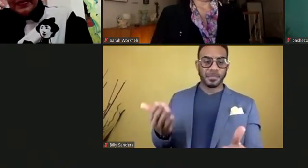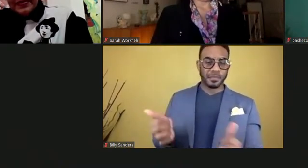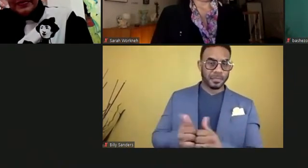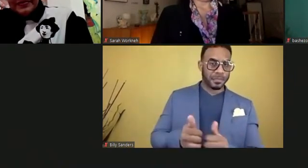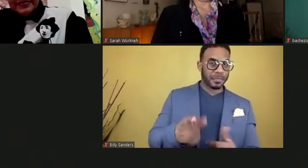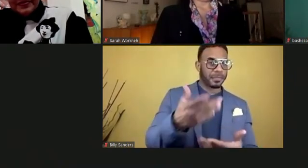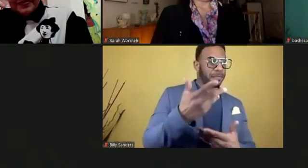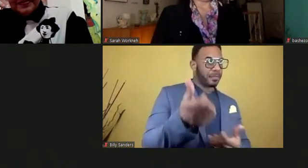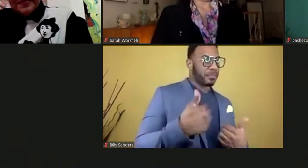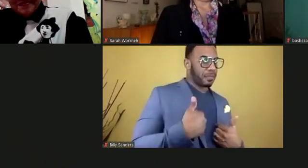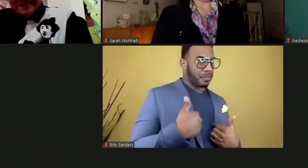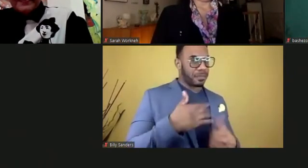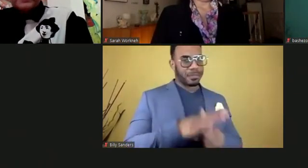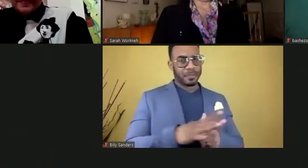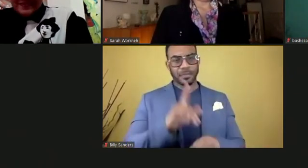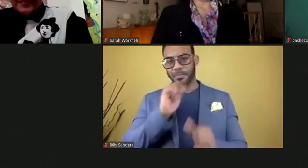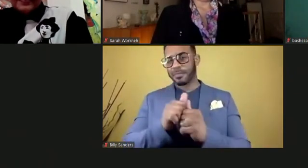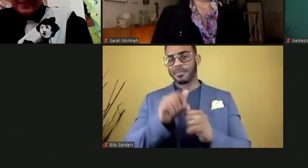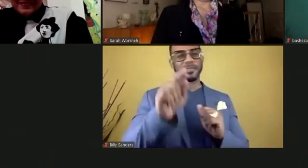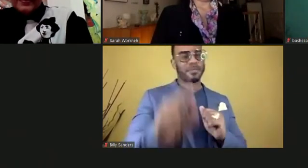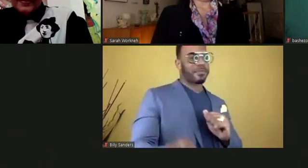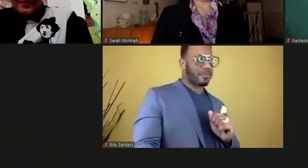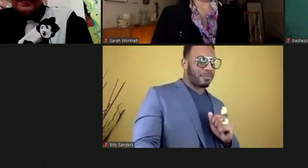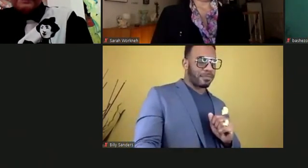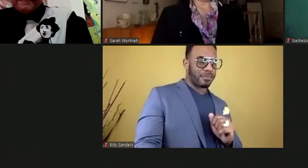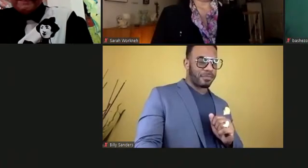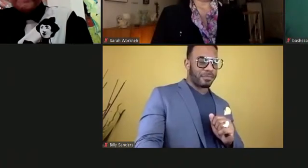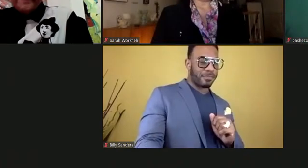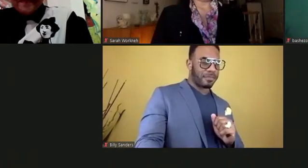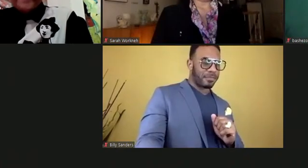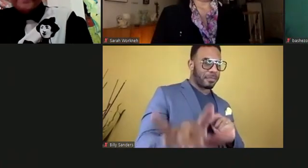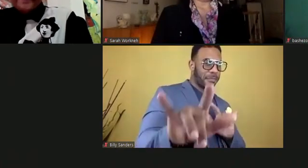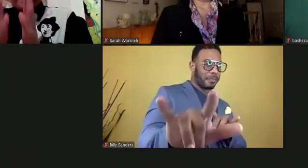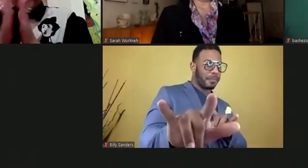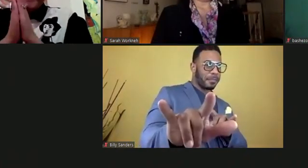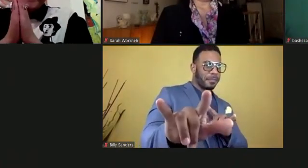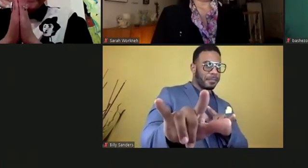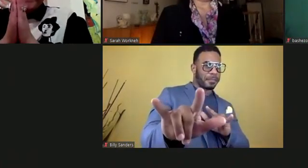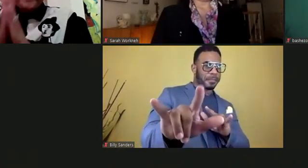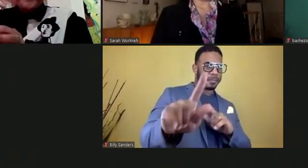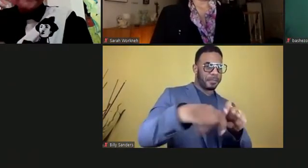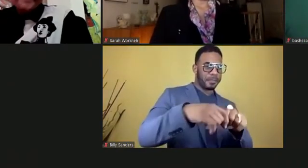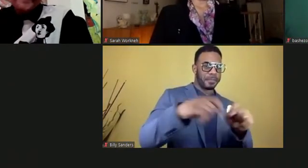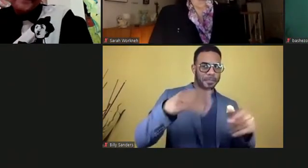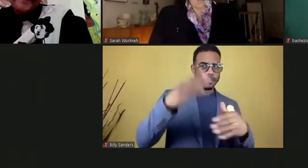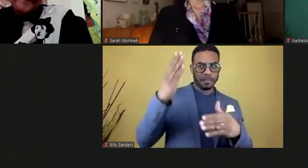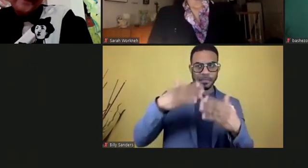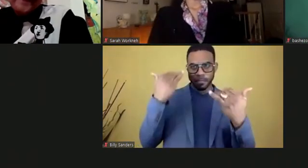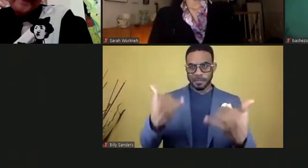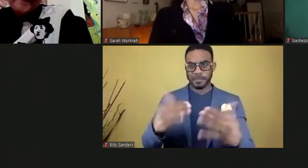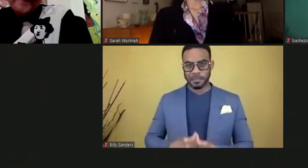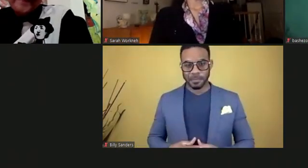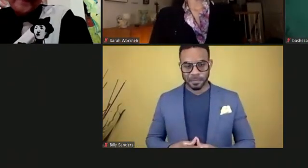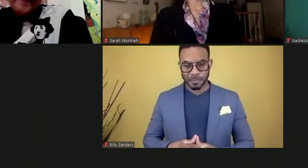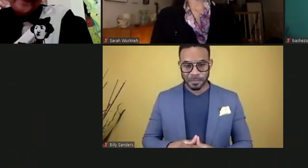you trusted me enough to be with you this evening. So for that, we are complete for now.